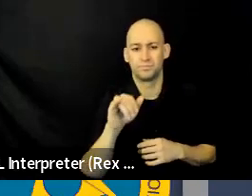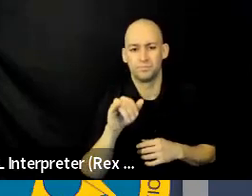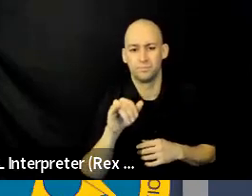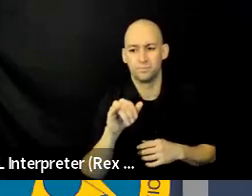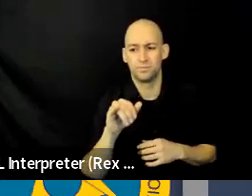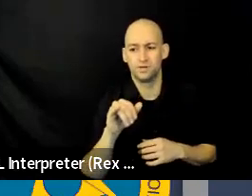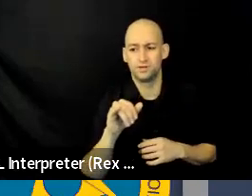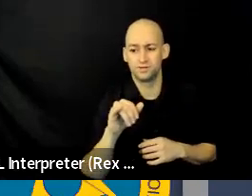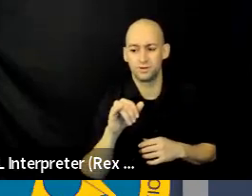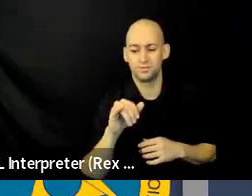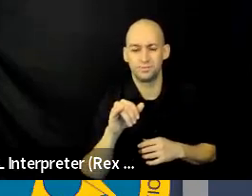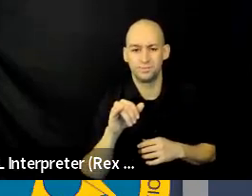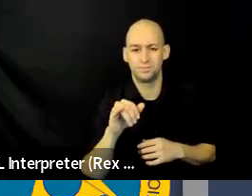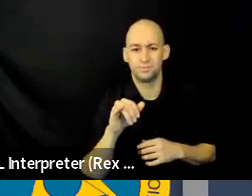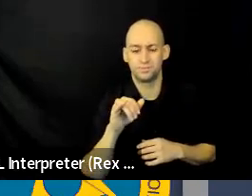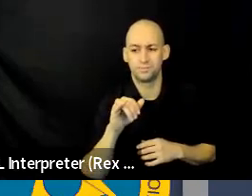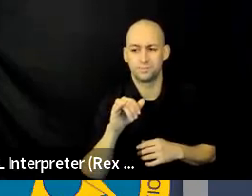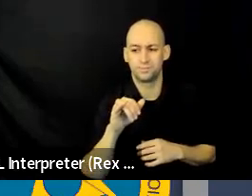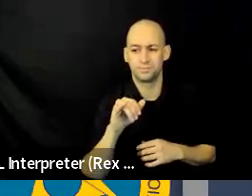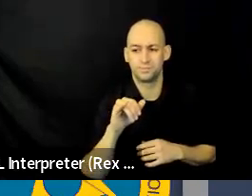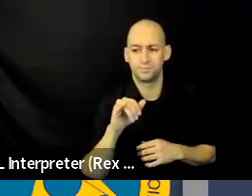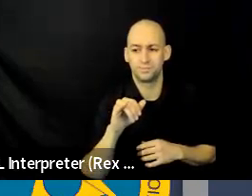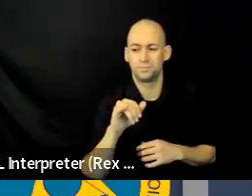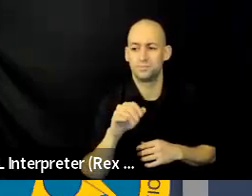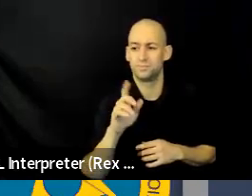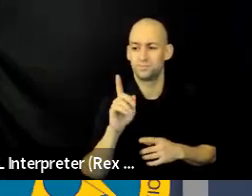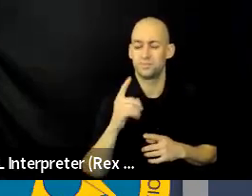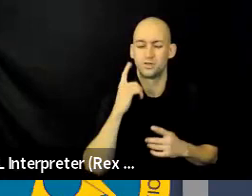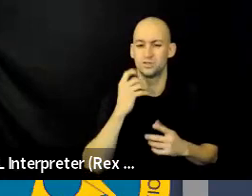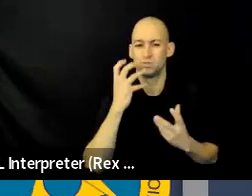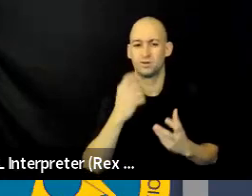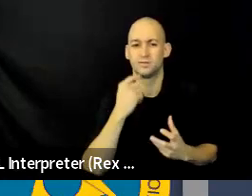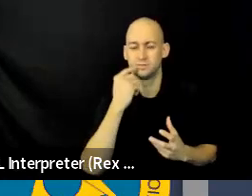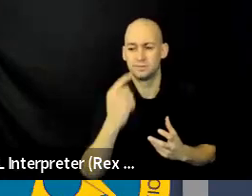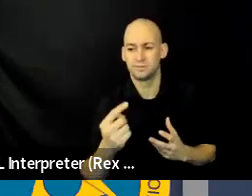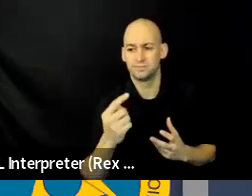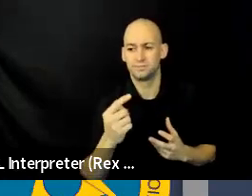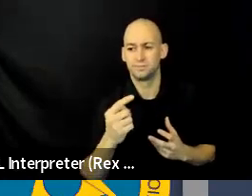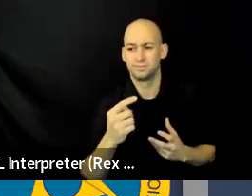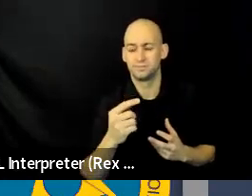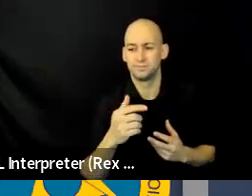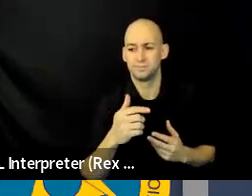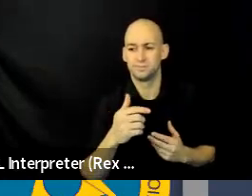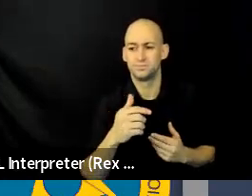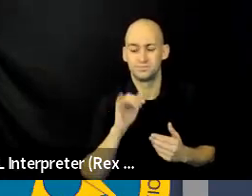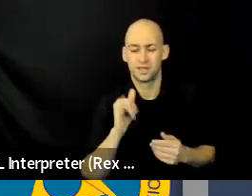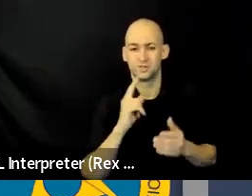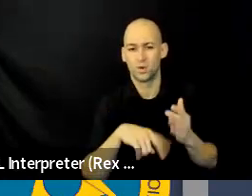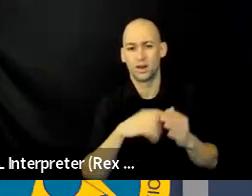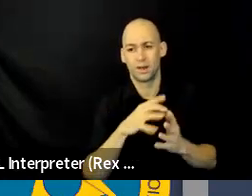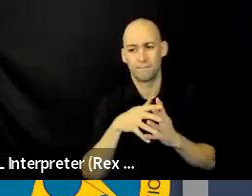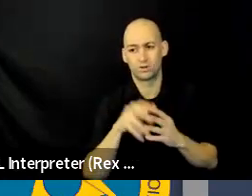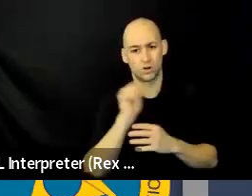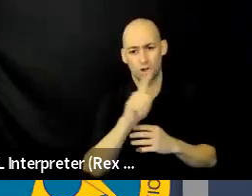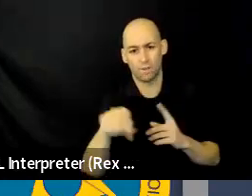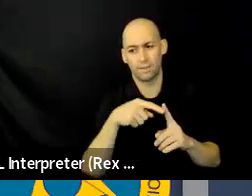Commissioner Norton. And to the landowner, I just wanted to say, your success story is what America's all about. So God bless America,